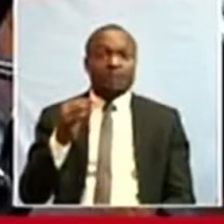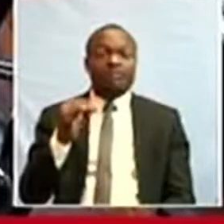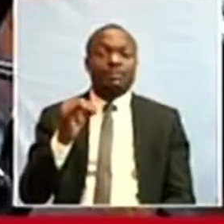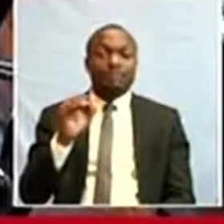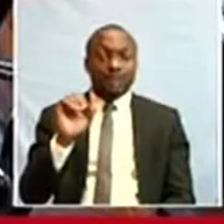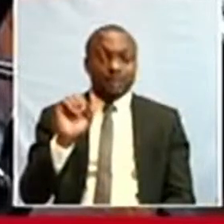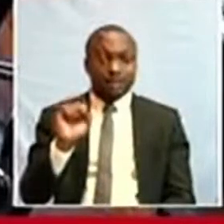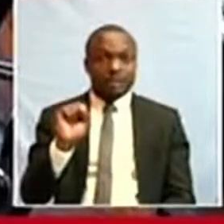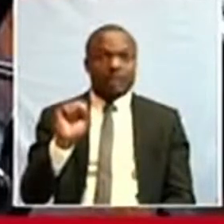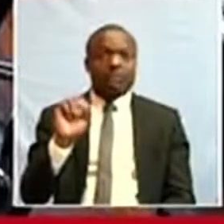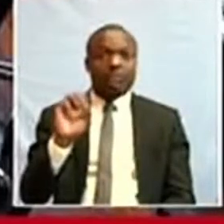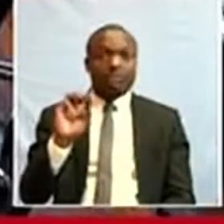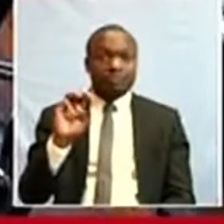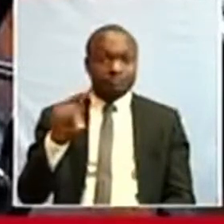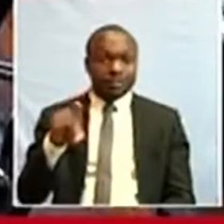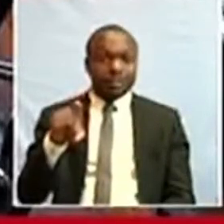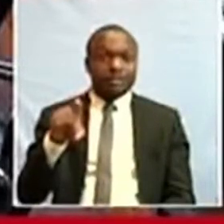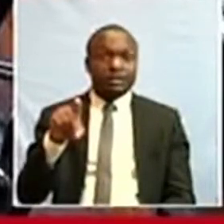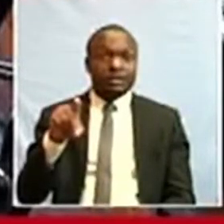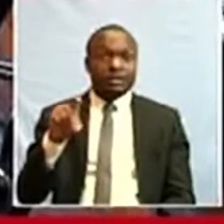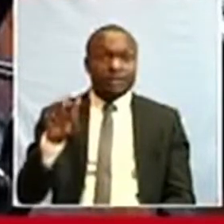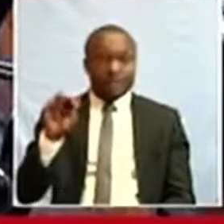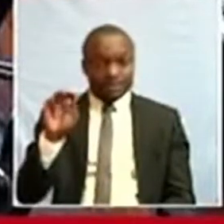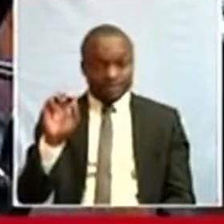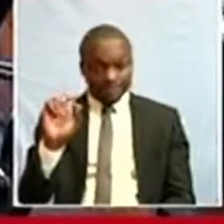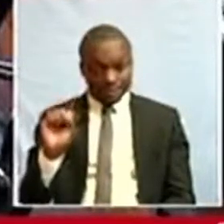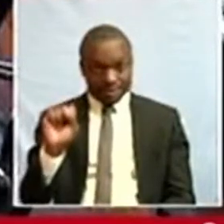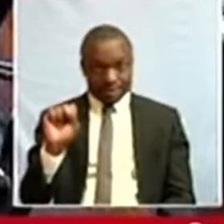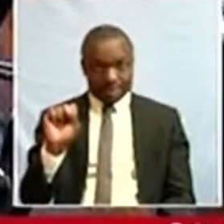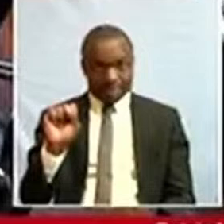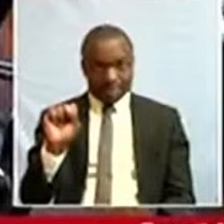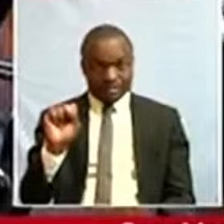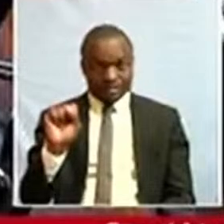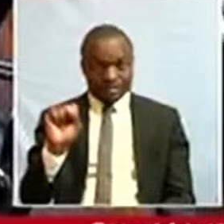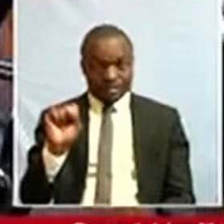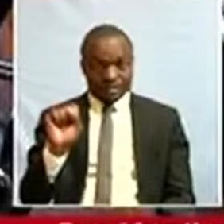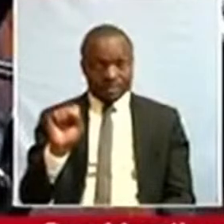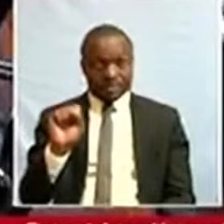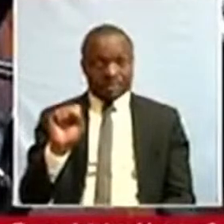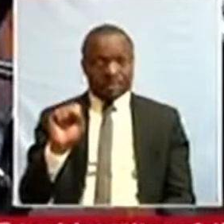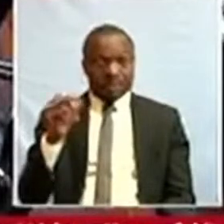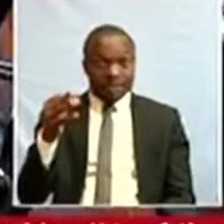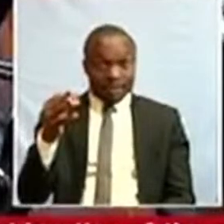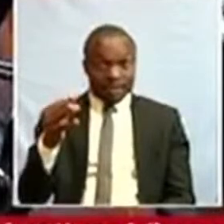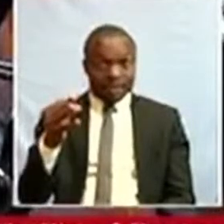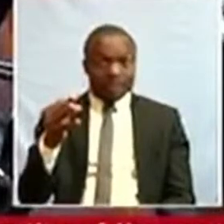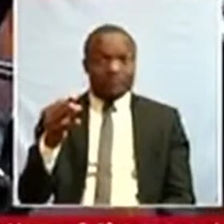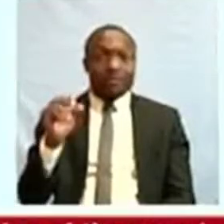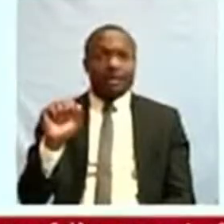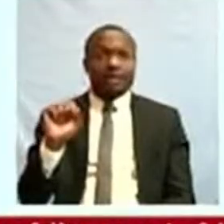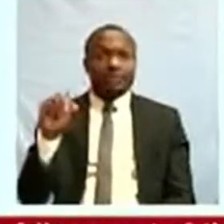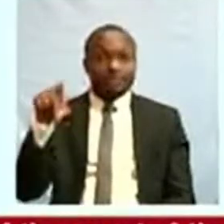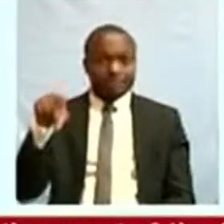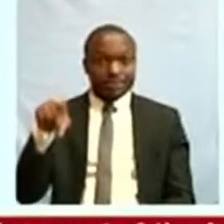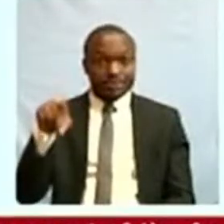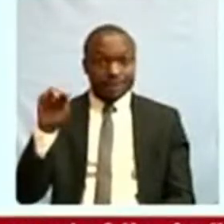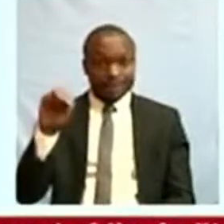is the timeline? Yes. The FSPIMS, we are actually